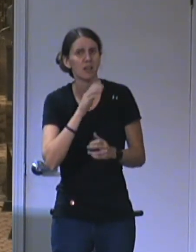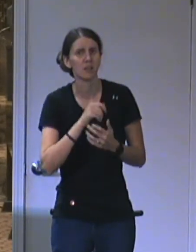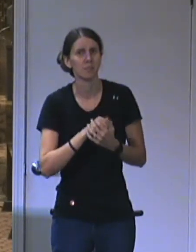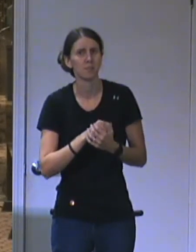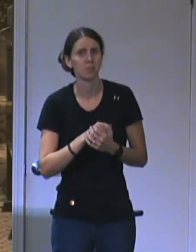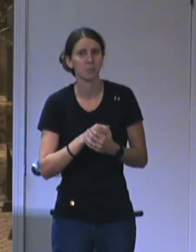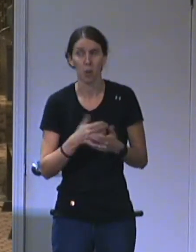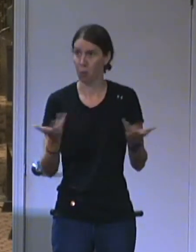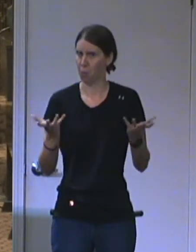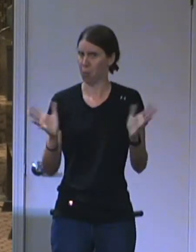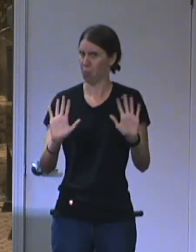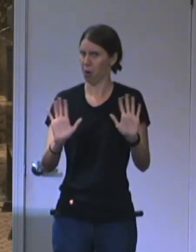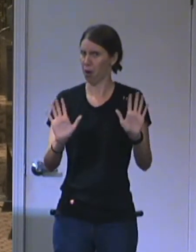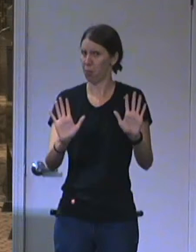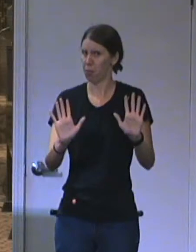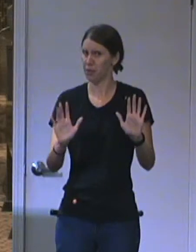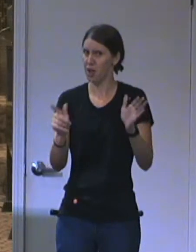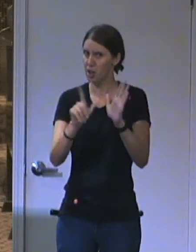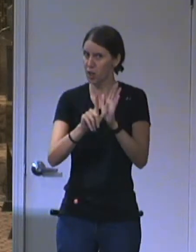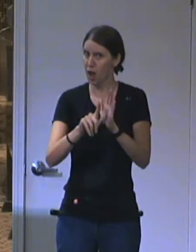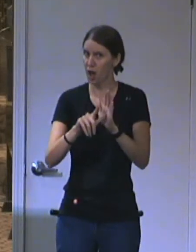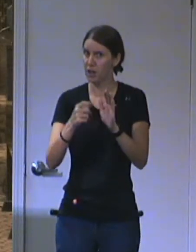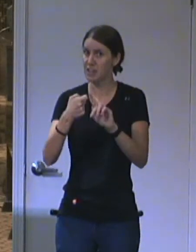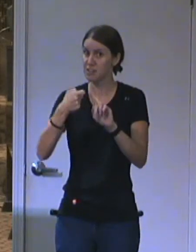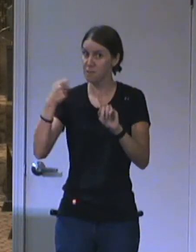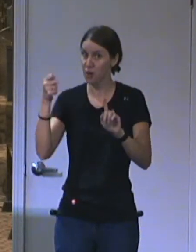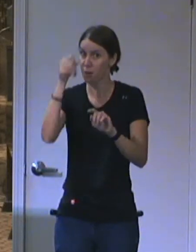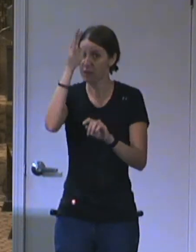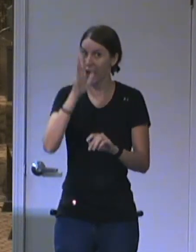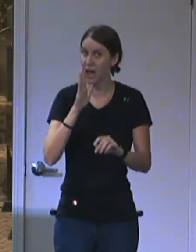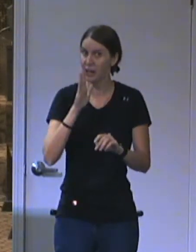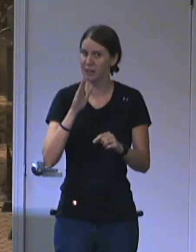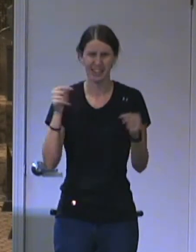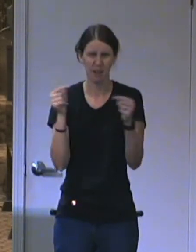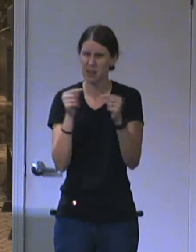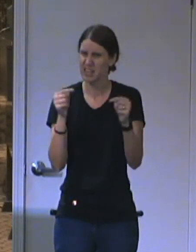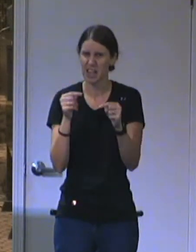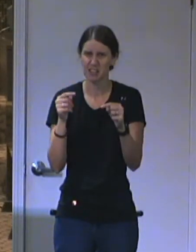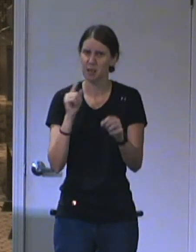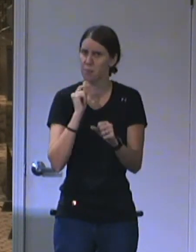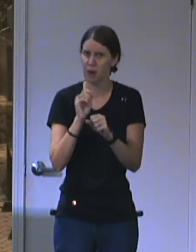Wait a minute, the law was given by God. It can't be against the promises of God.